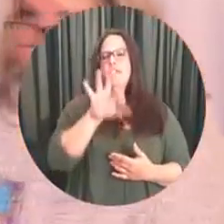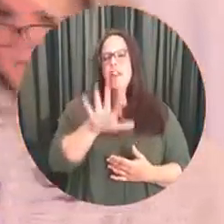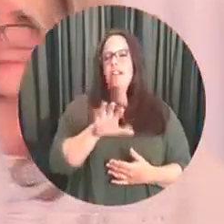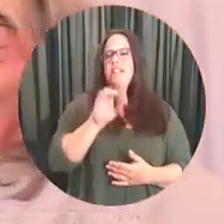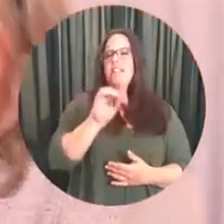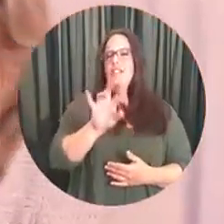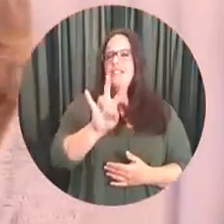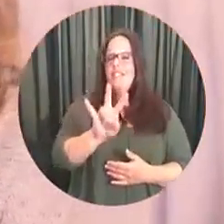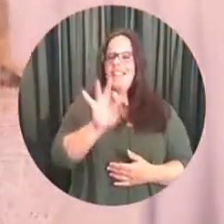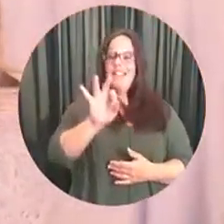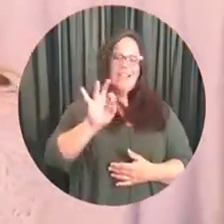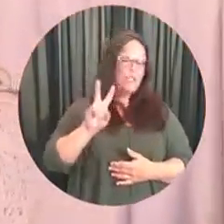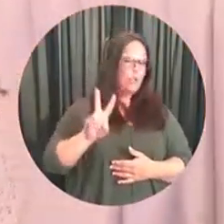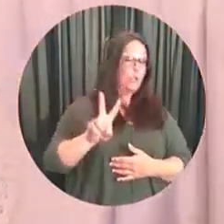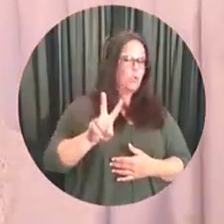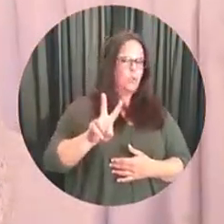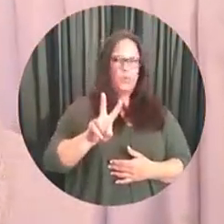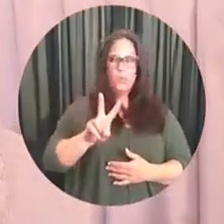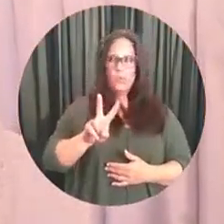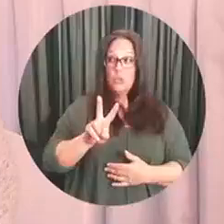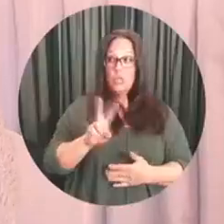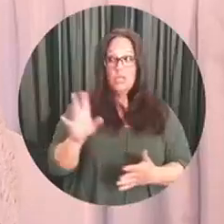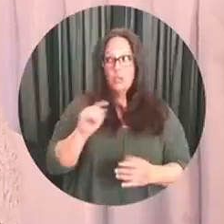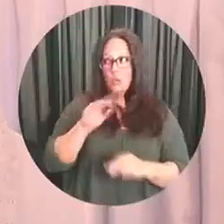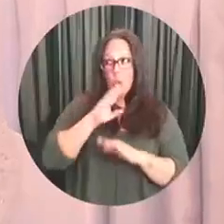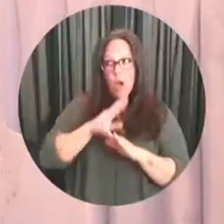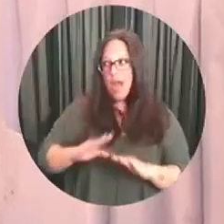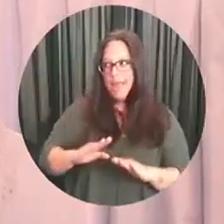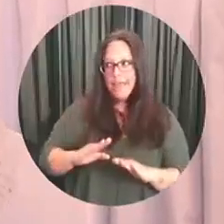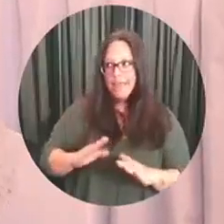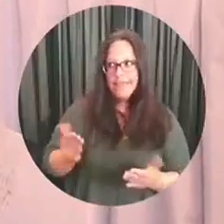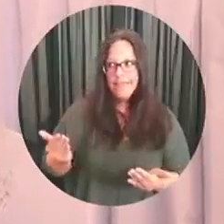304-295-0792. Way too quiet in here.